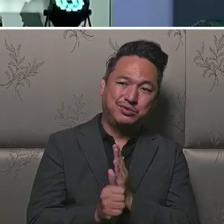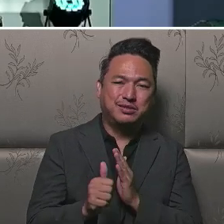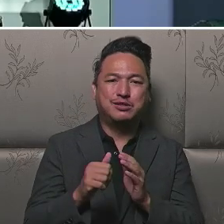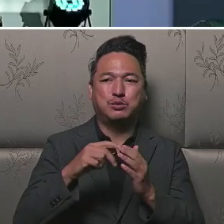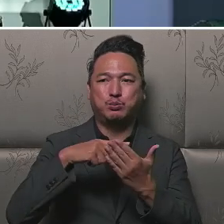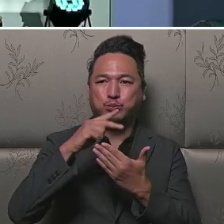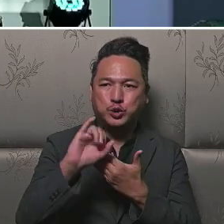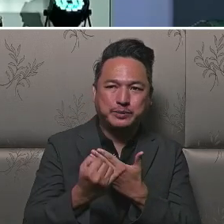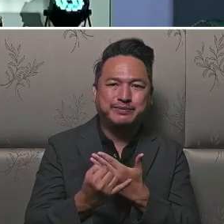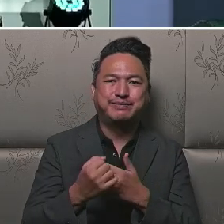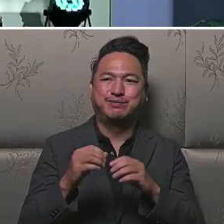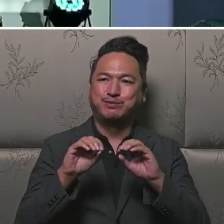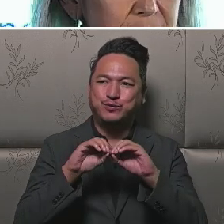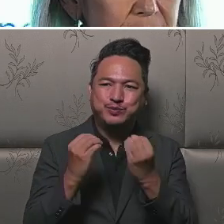short.